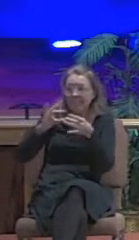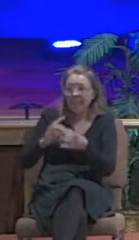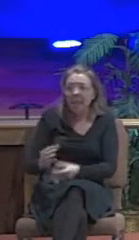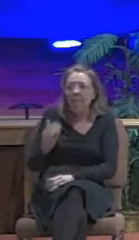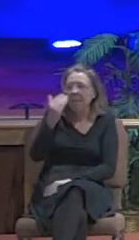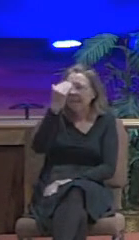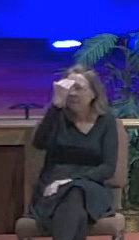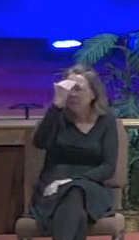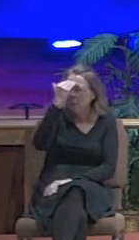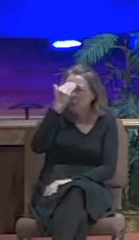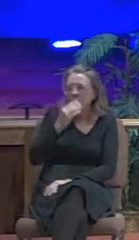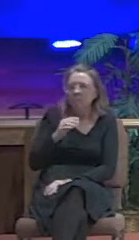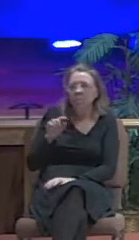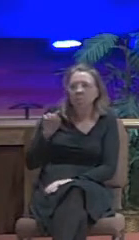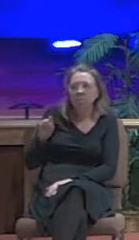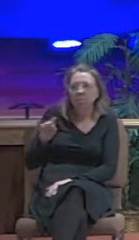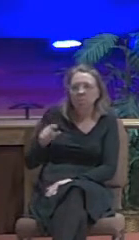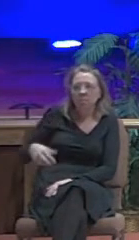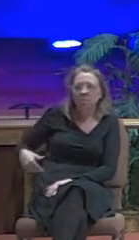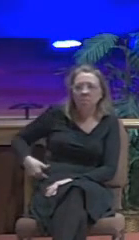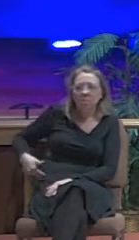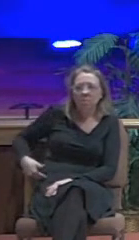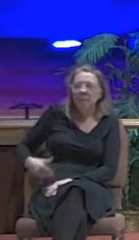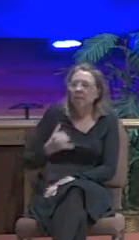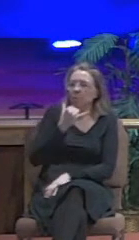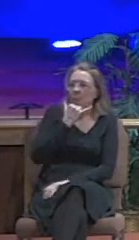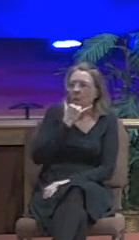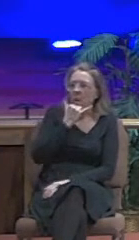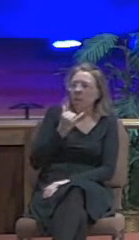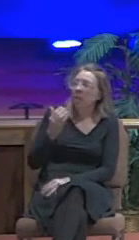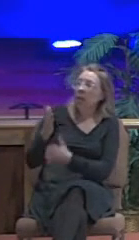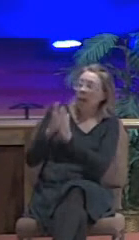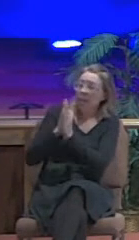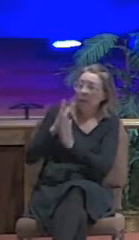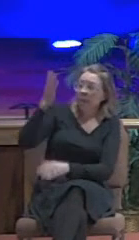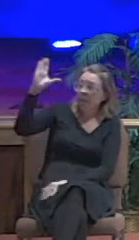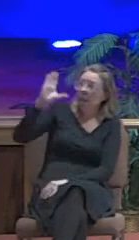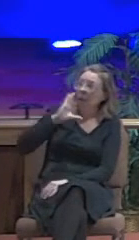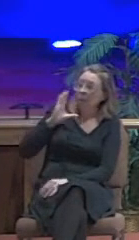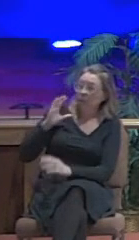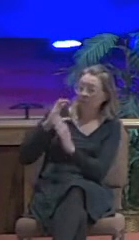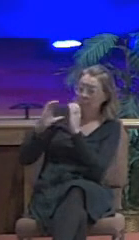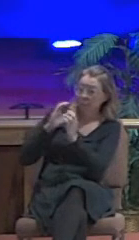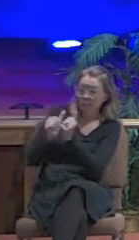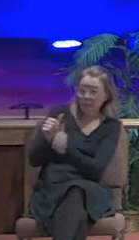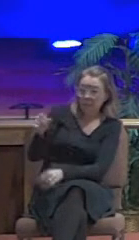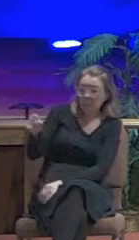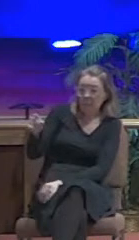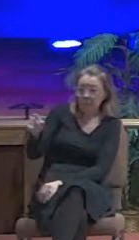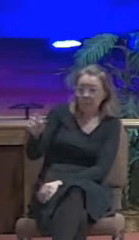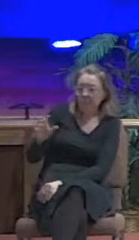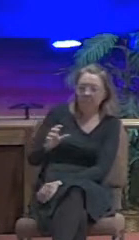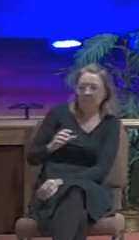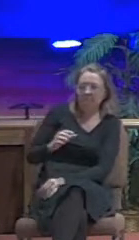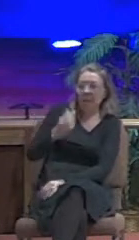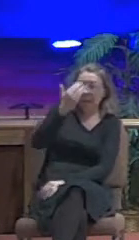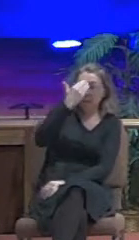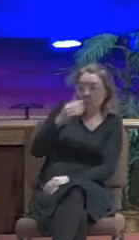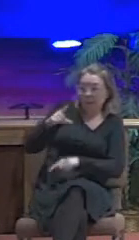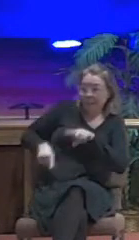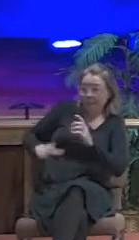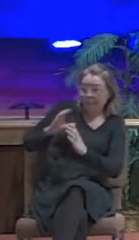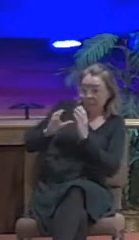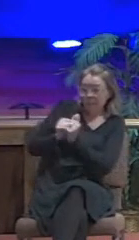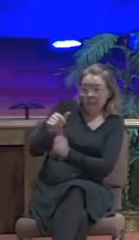I'm going to pray for them that God will speak to them because it's not my job to speak to them because I'm under their submission. But I'm going to pray,